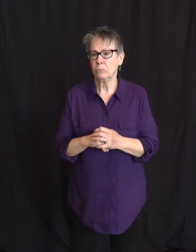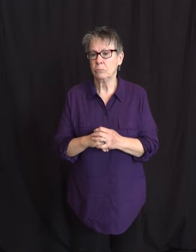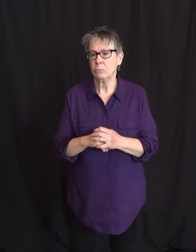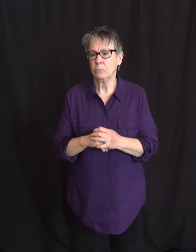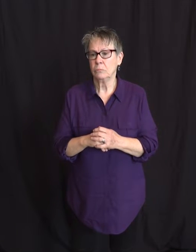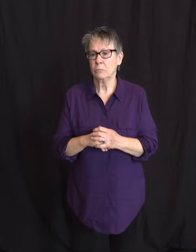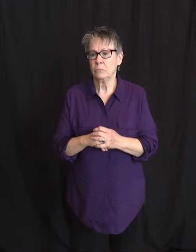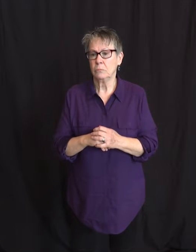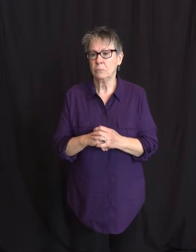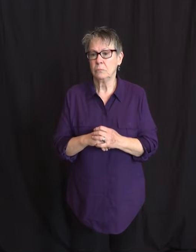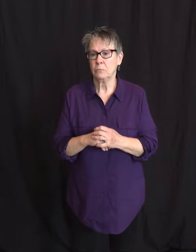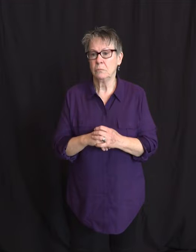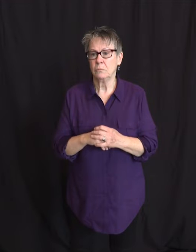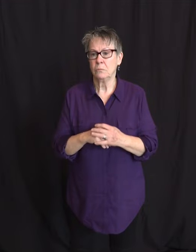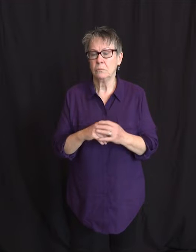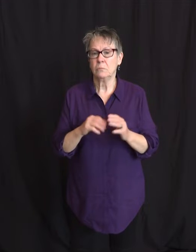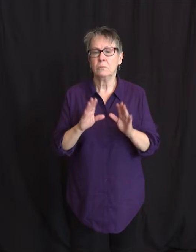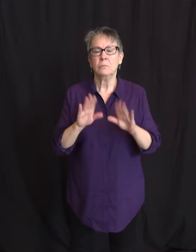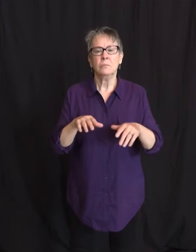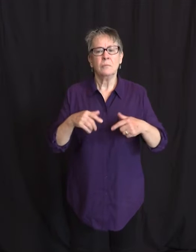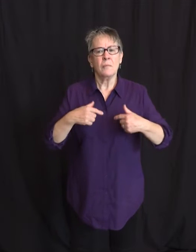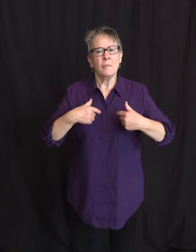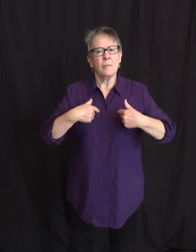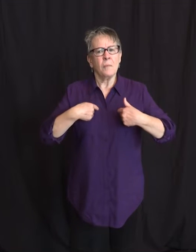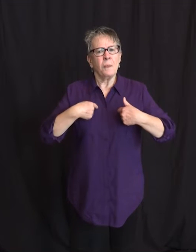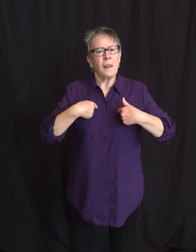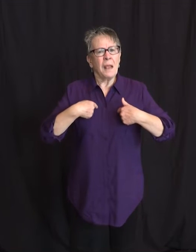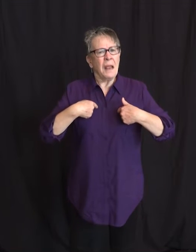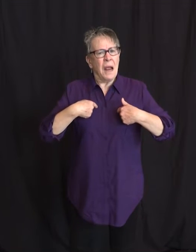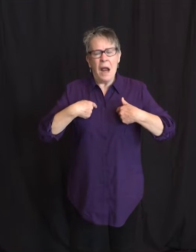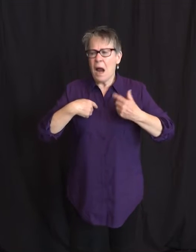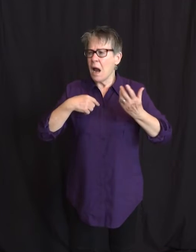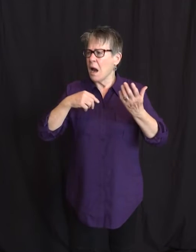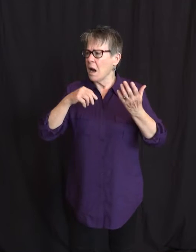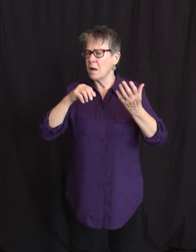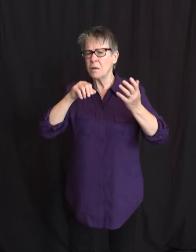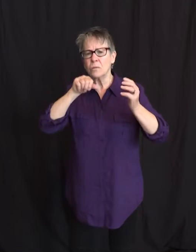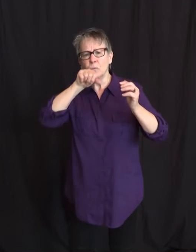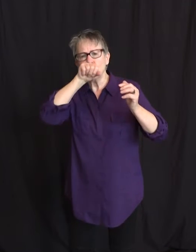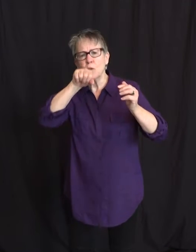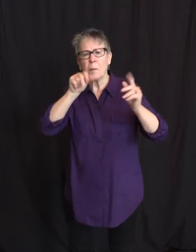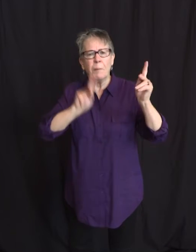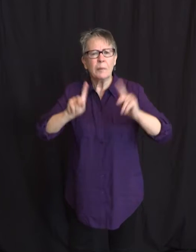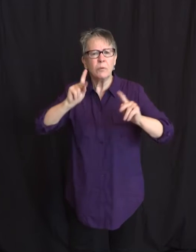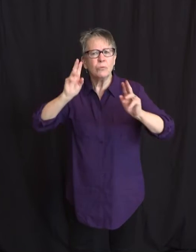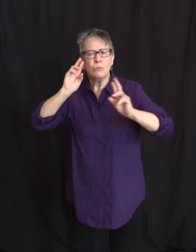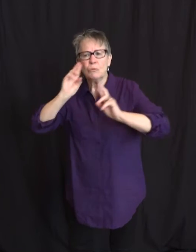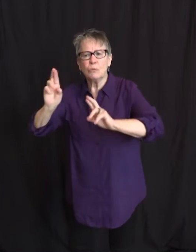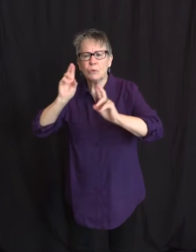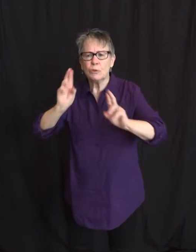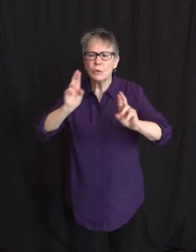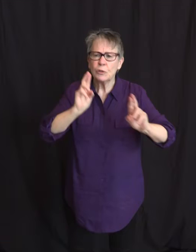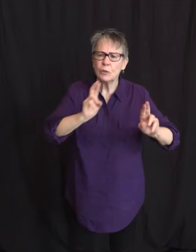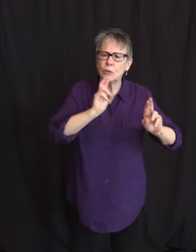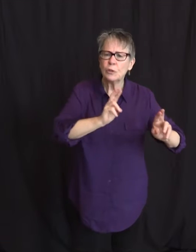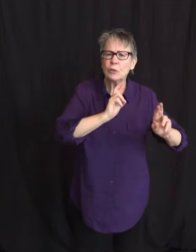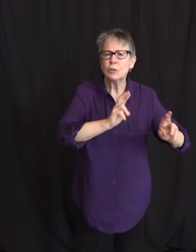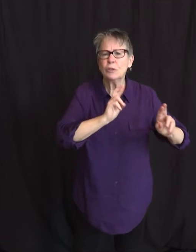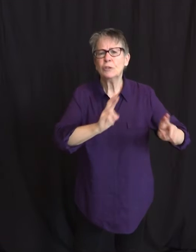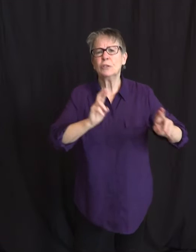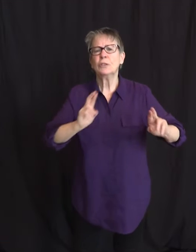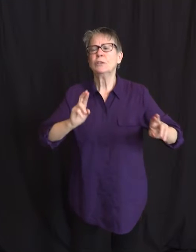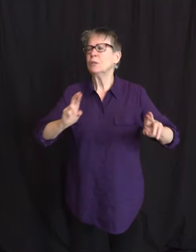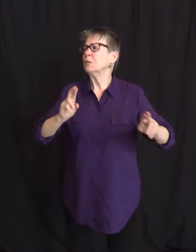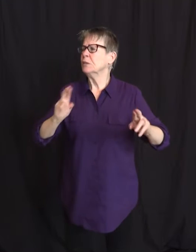hope sooner than later, assuming folks can do it right, we can get to things like parks, which some would say